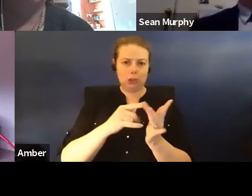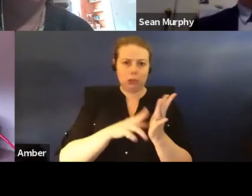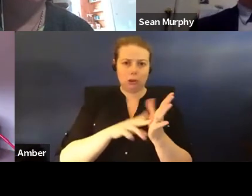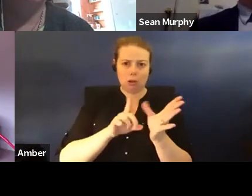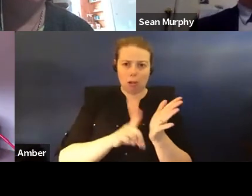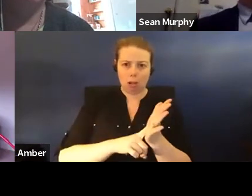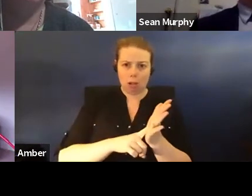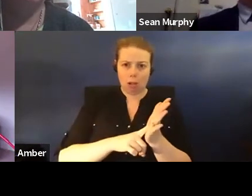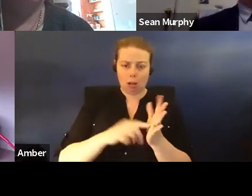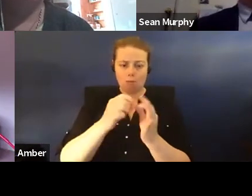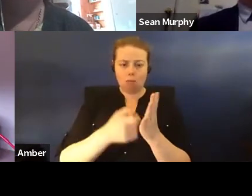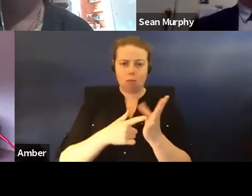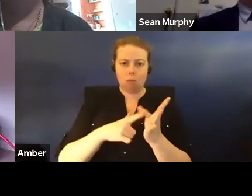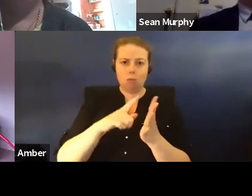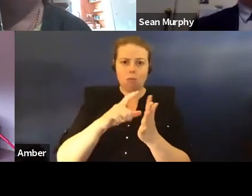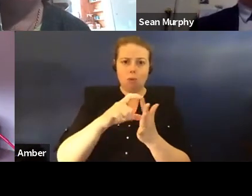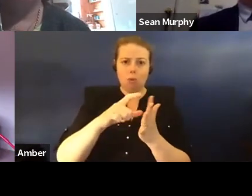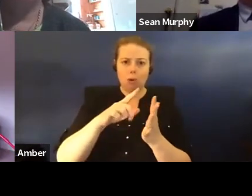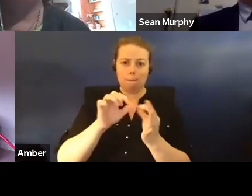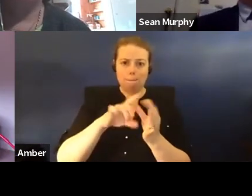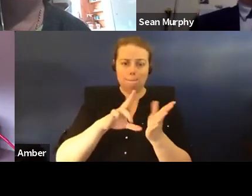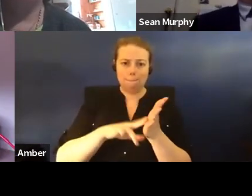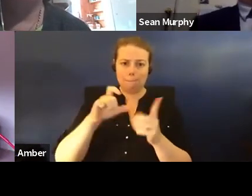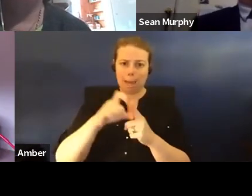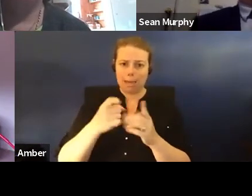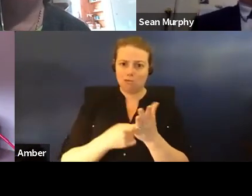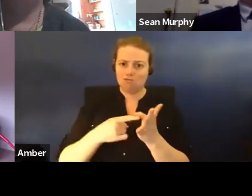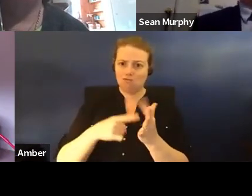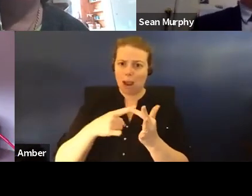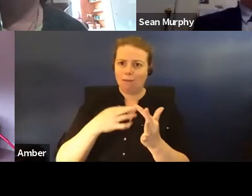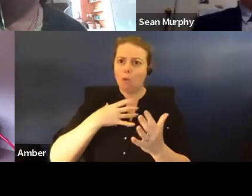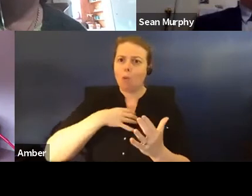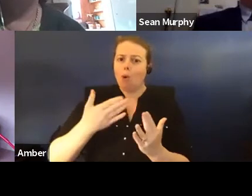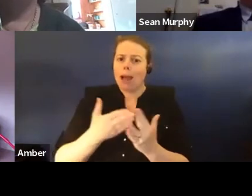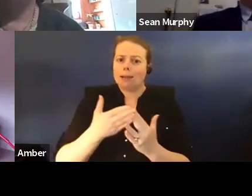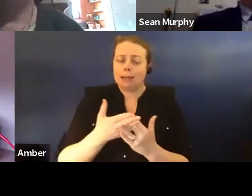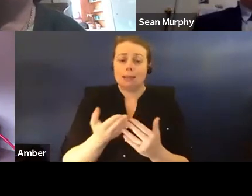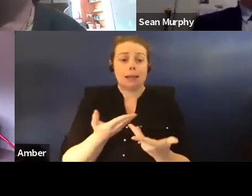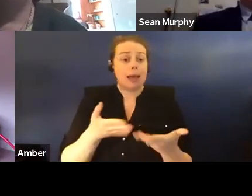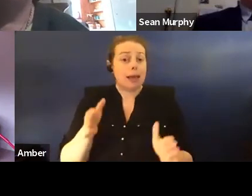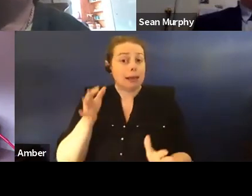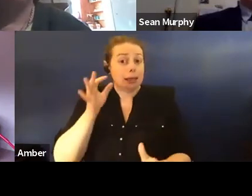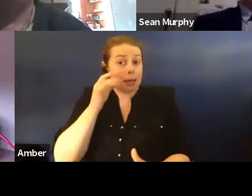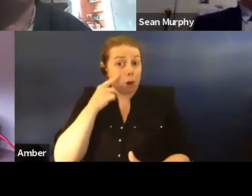access. I wonder if anyone has any observations, particularly from the last couple of years,